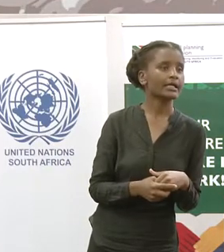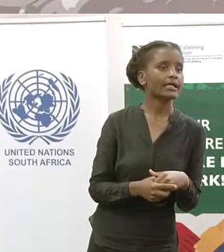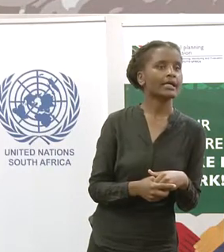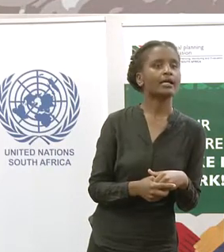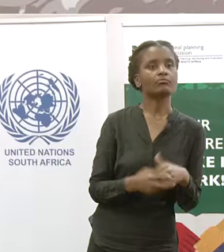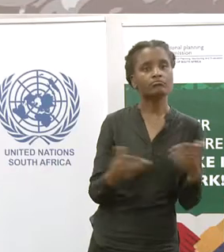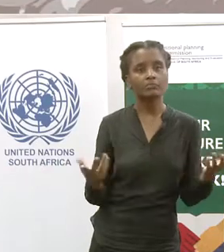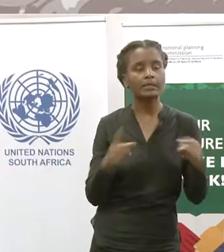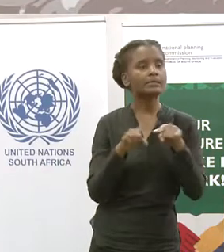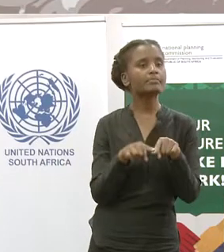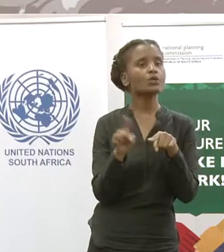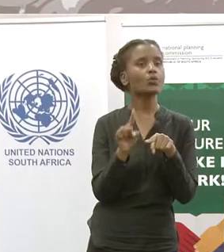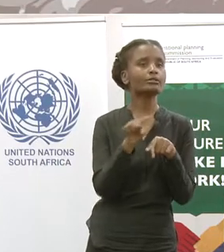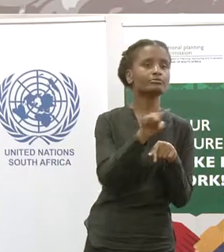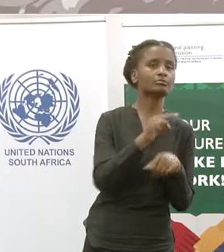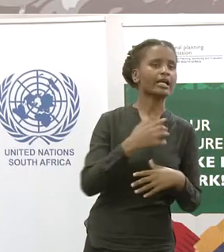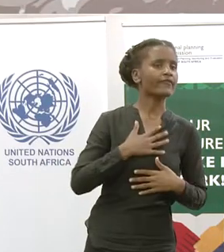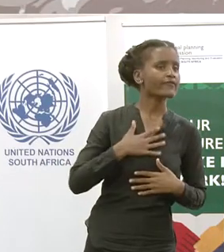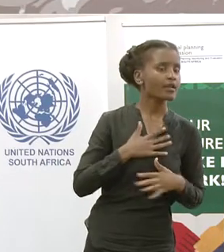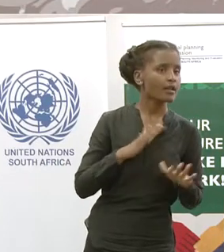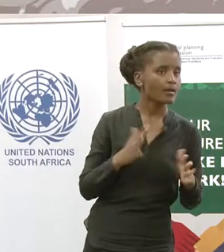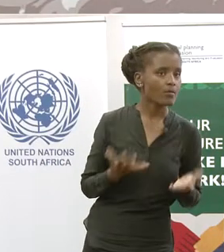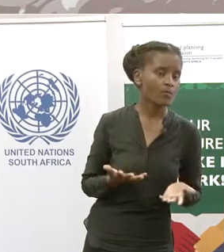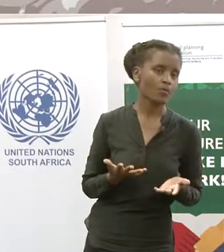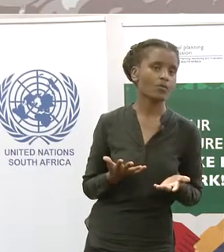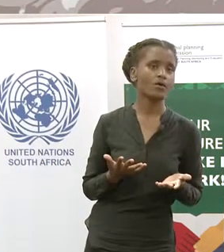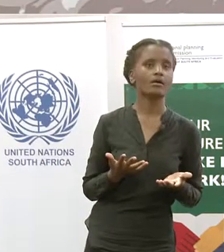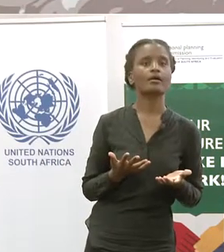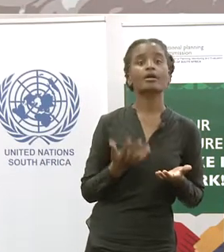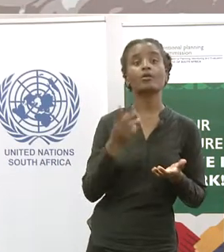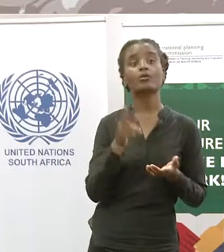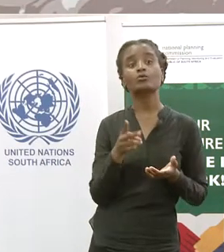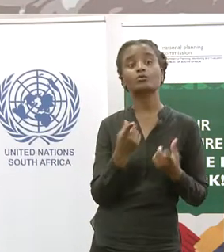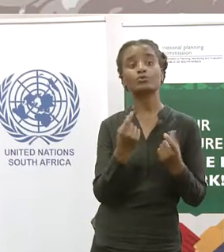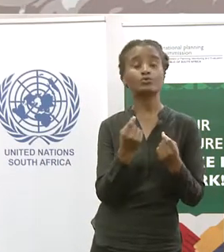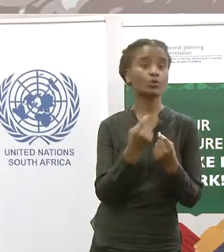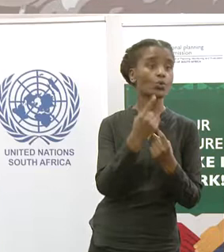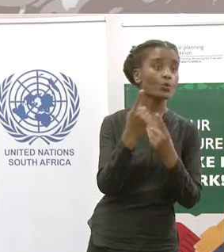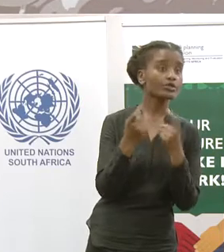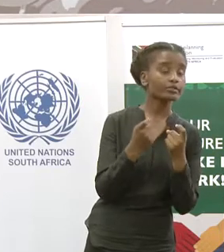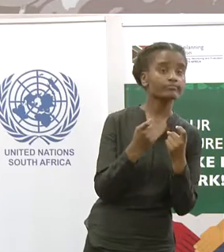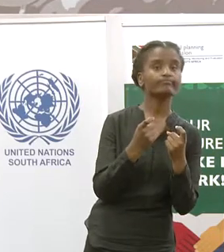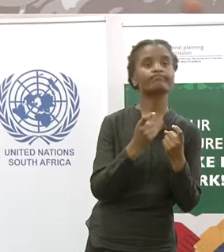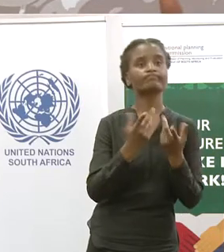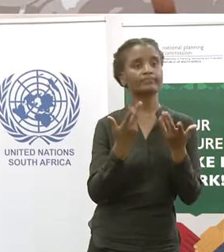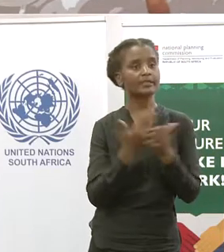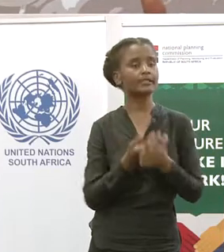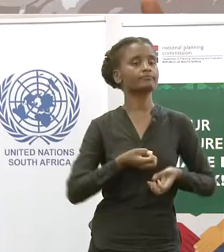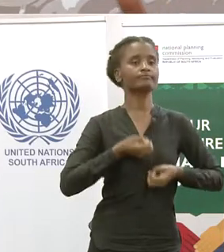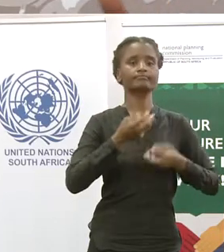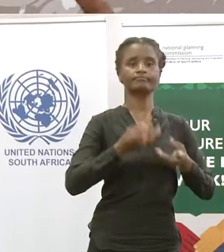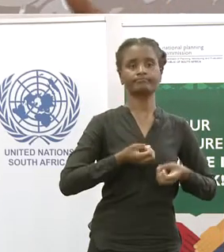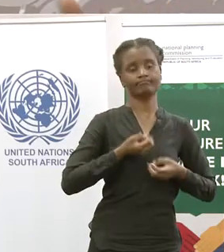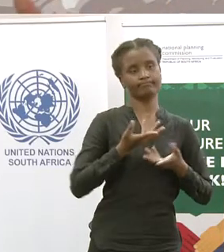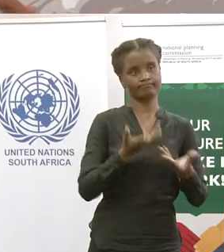the mood of the audience and also take questions to and from. So I'm not going to necessarily say that we are going to